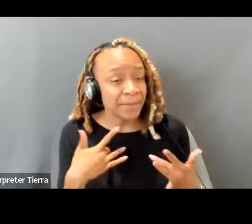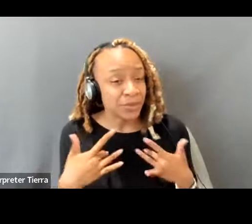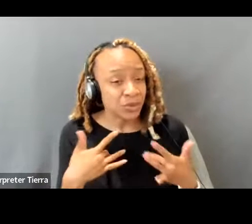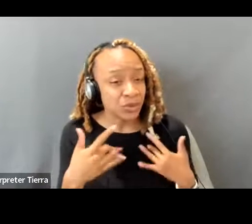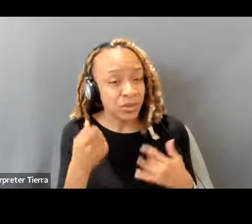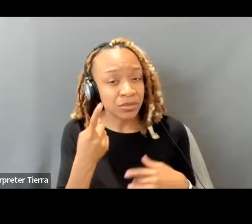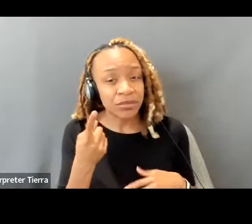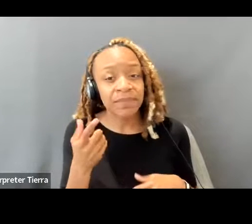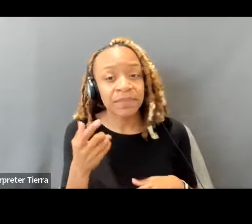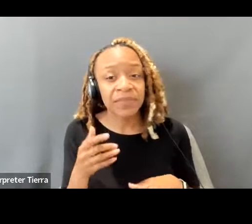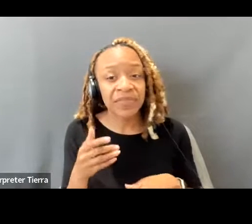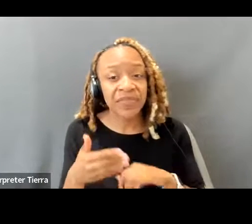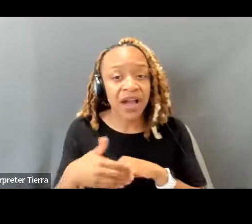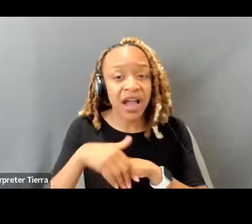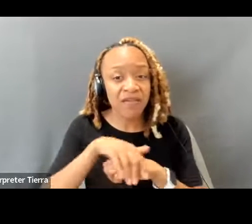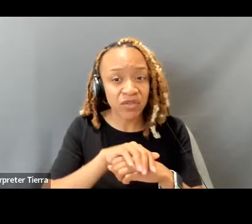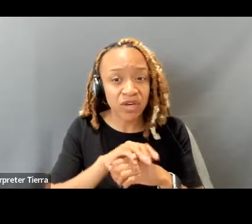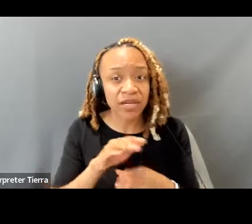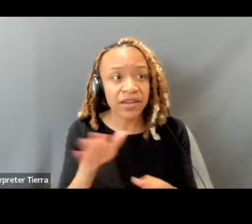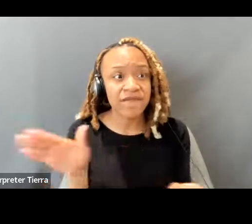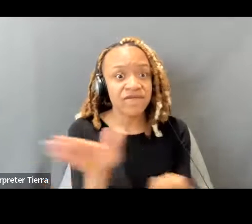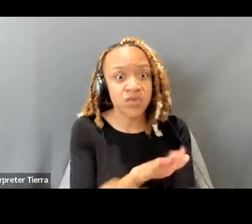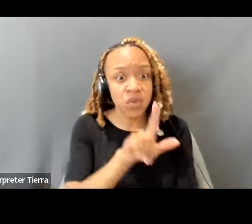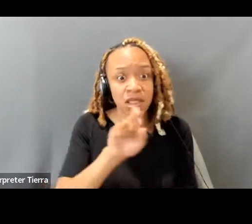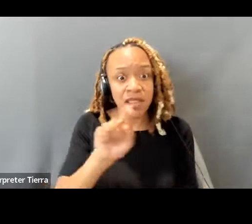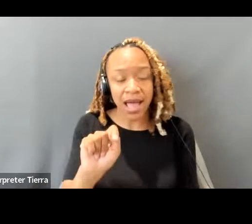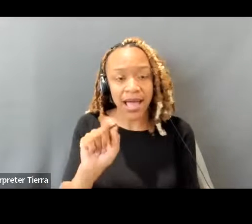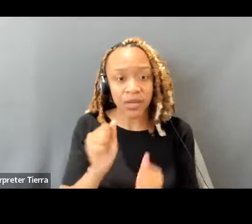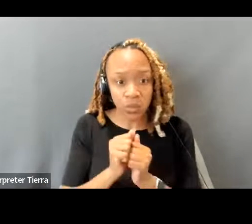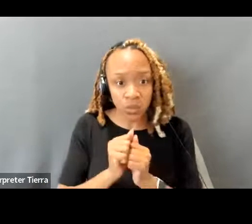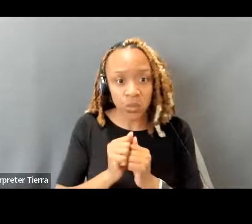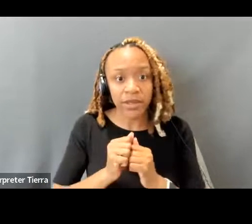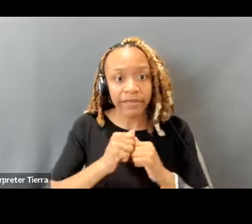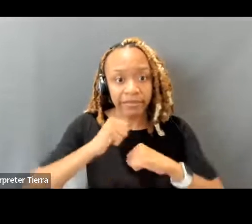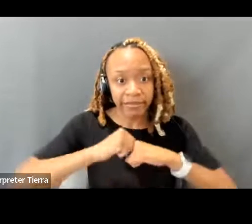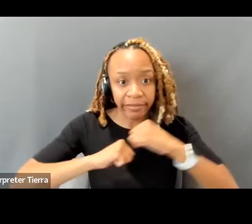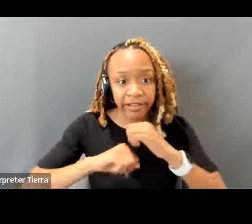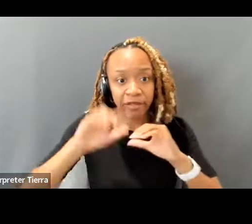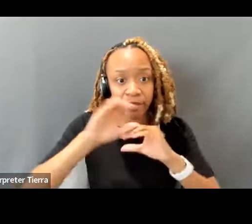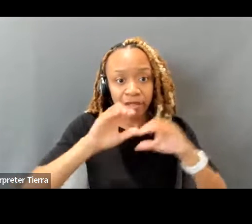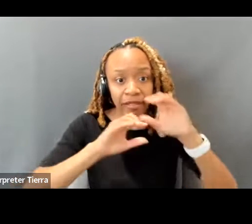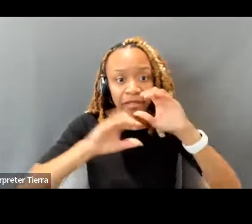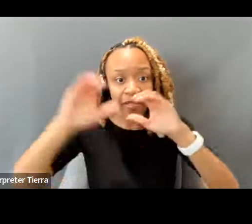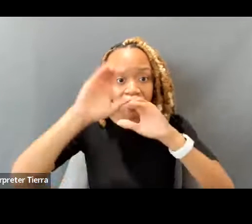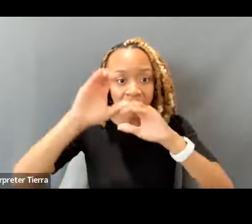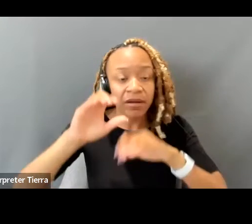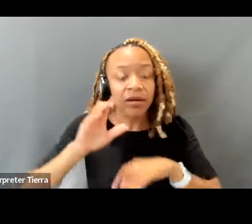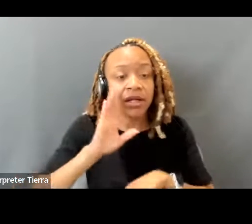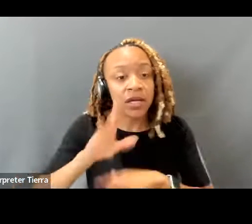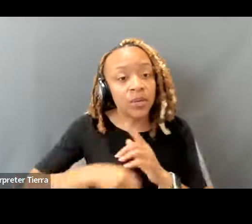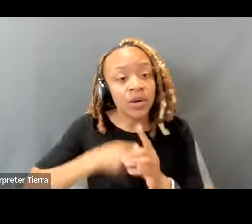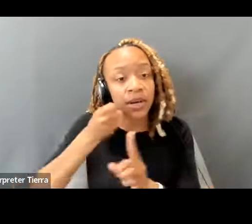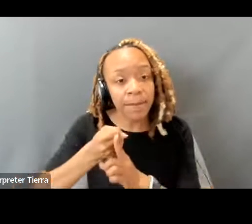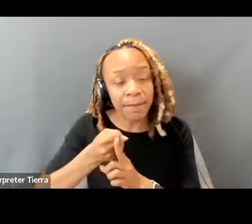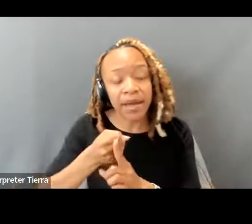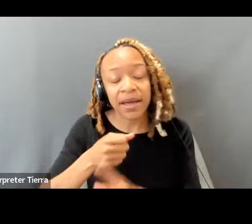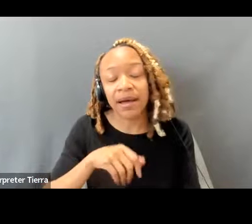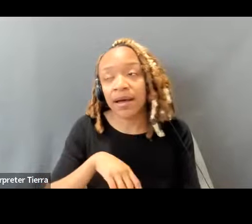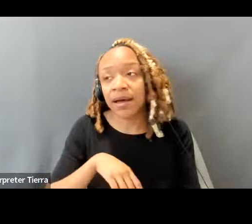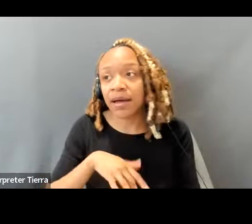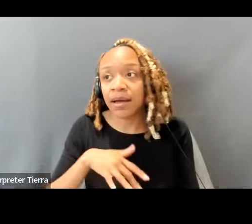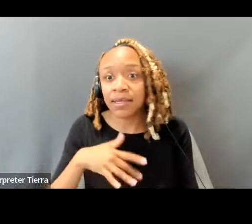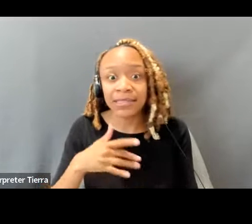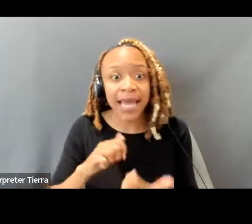covering essentially the entire lot with structures. That could impact way